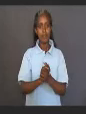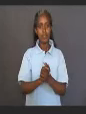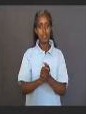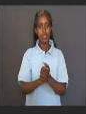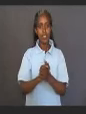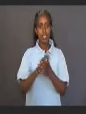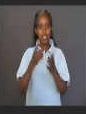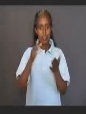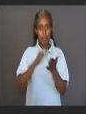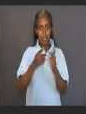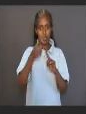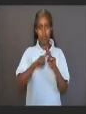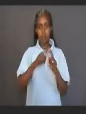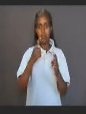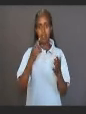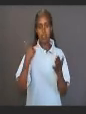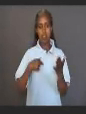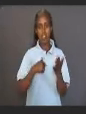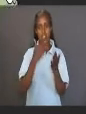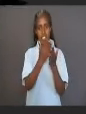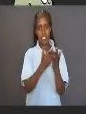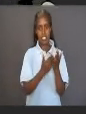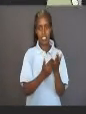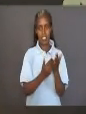Let's get back to our lesson.